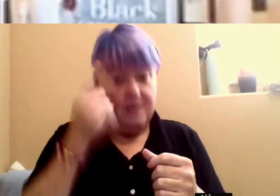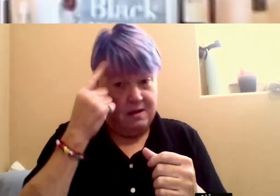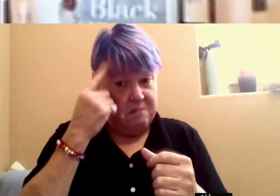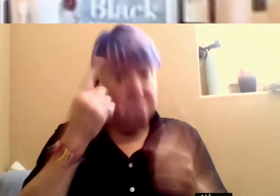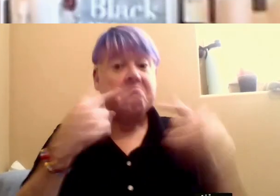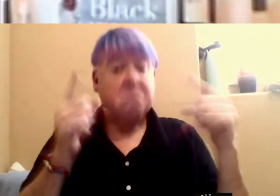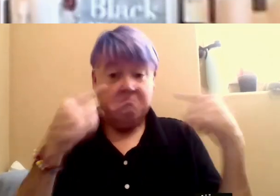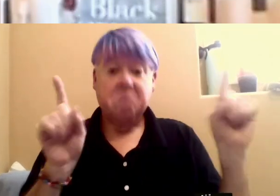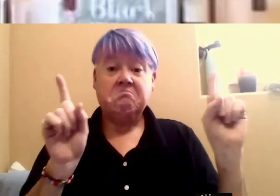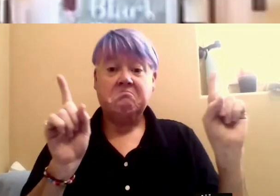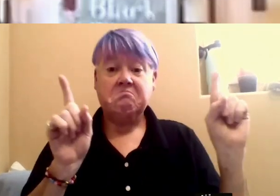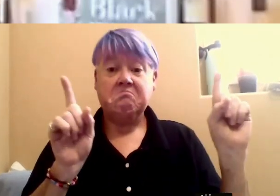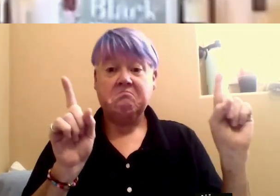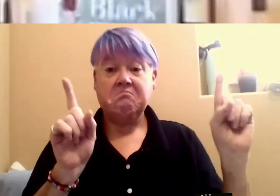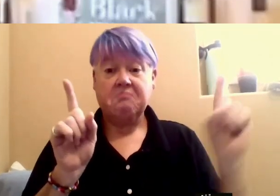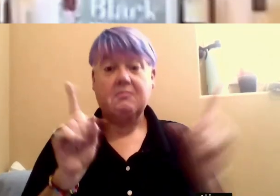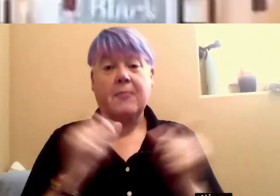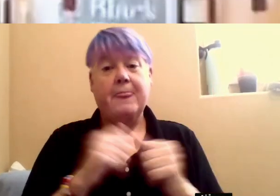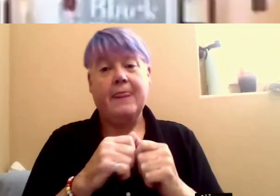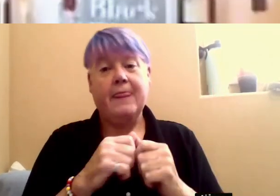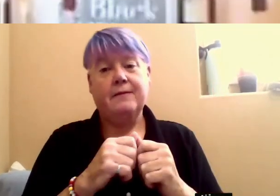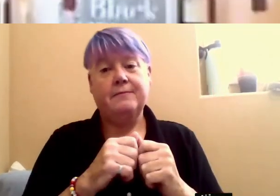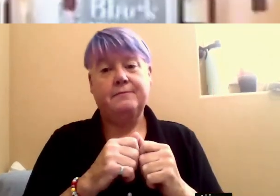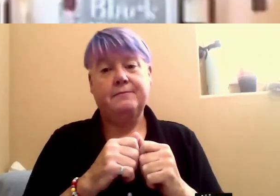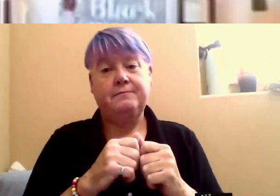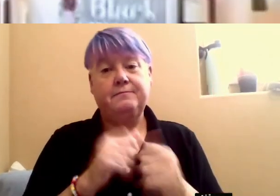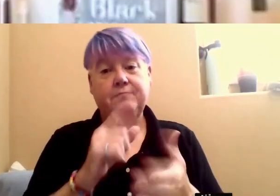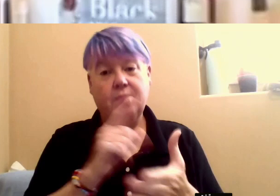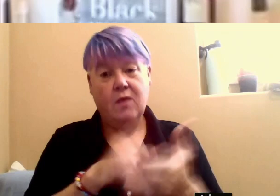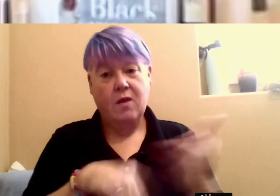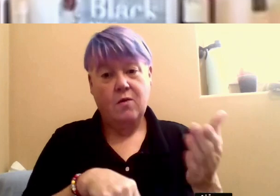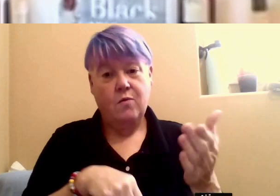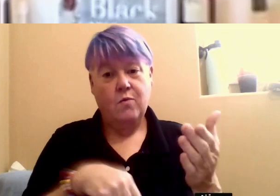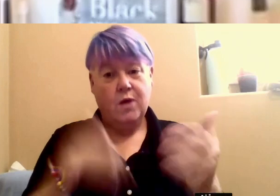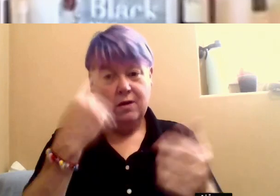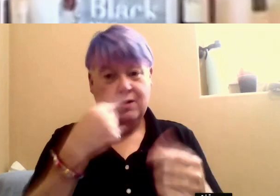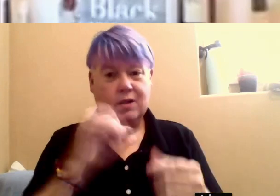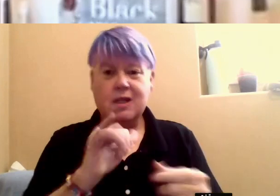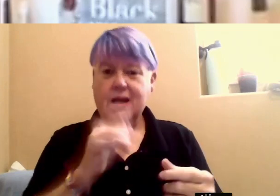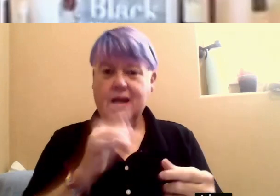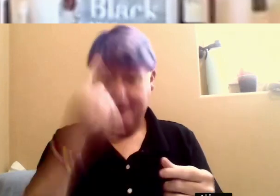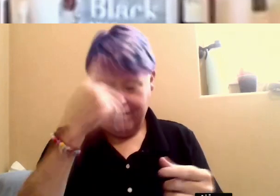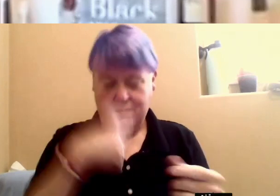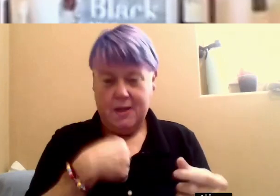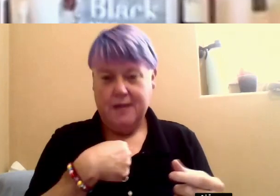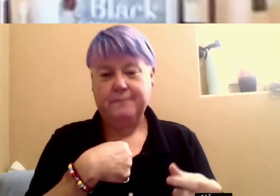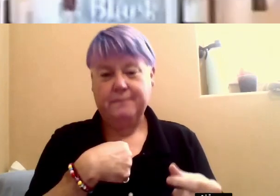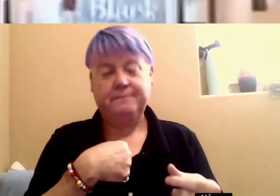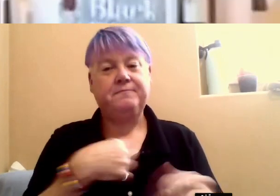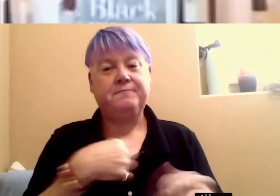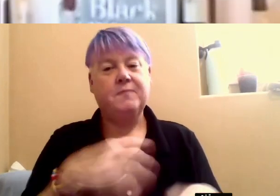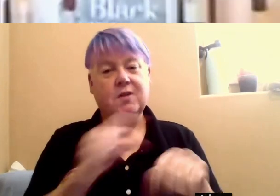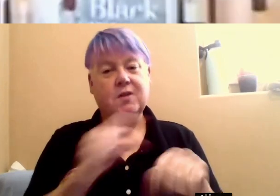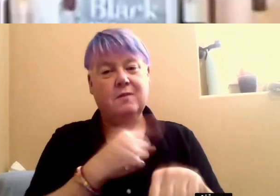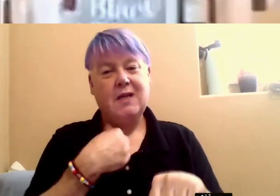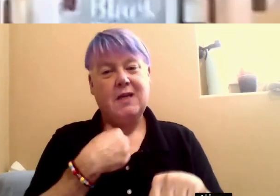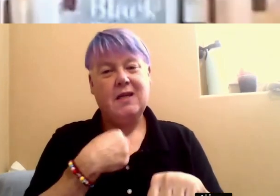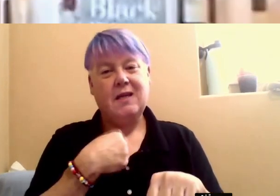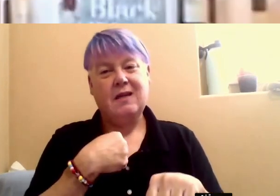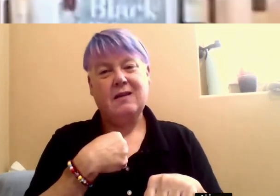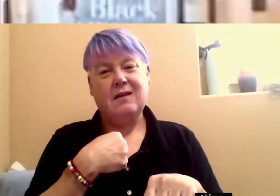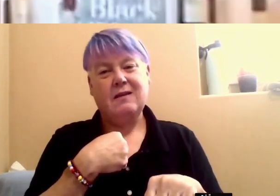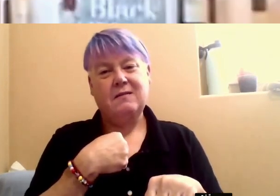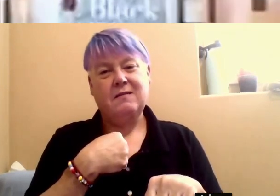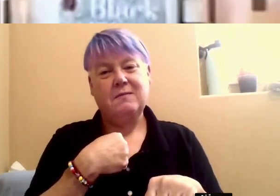But yeah, so that's kind of what it looked like. And well, I mean, it took